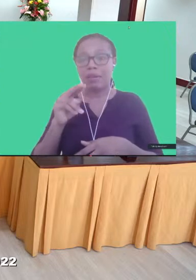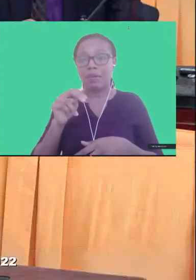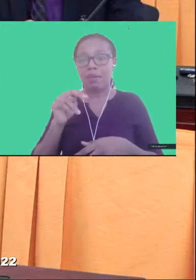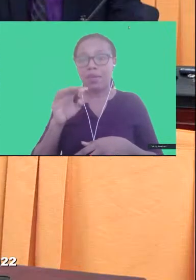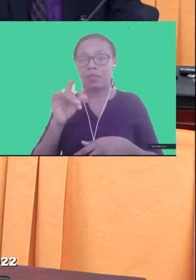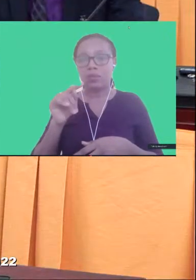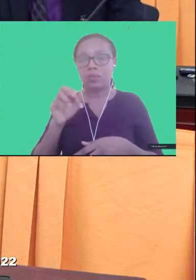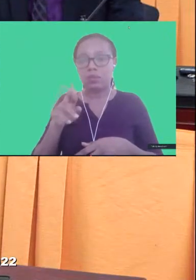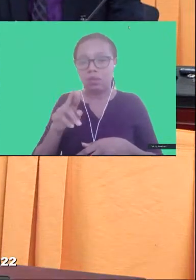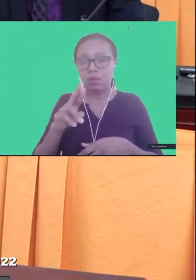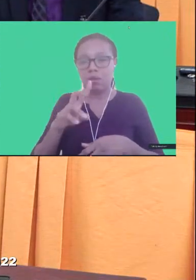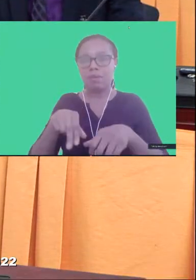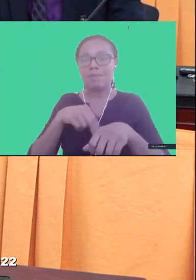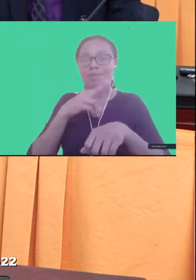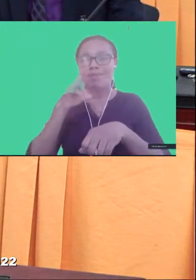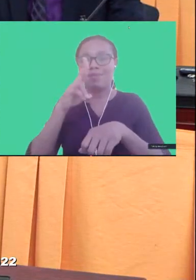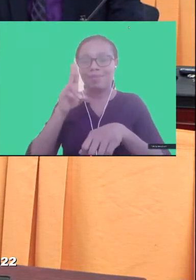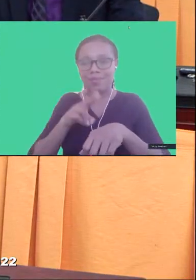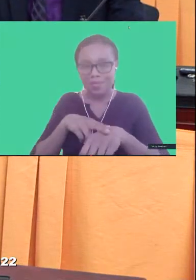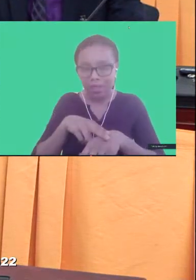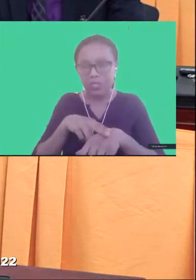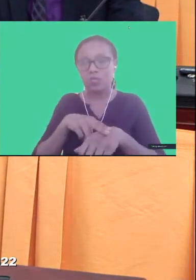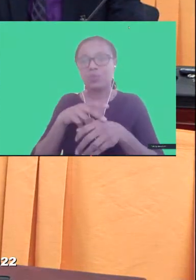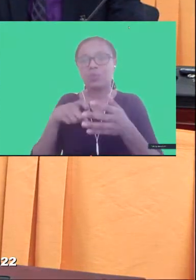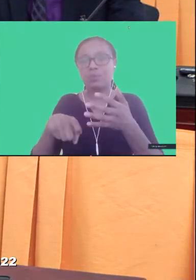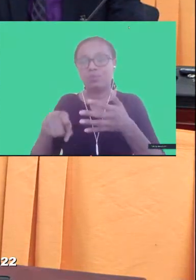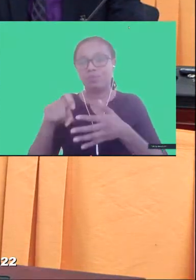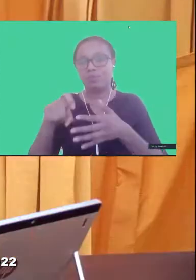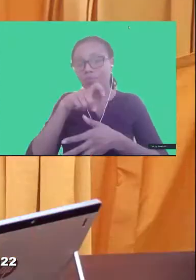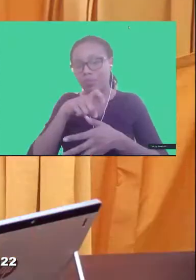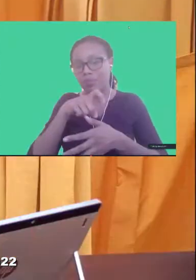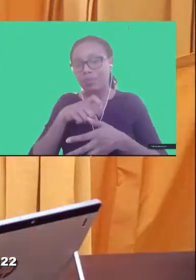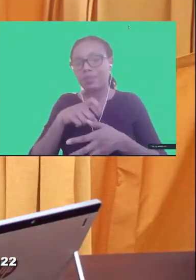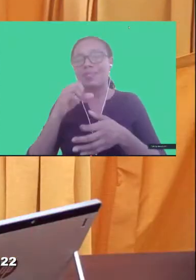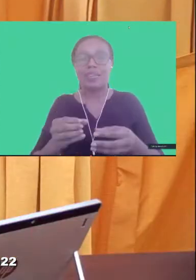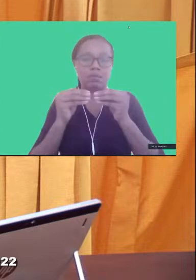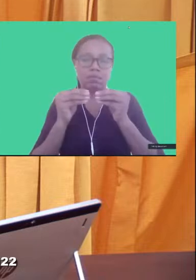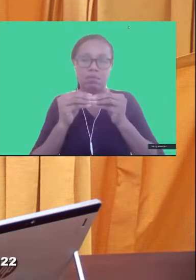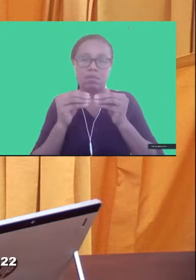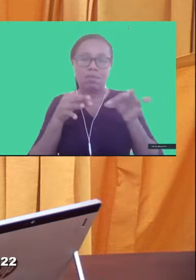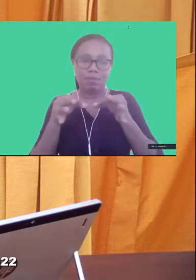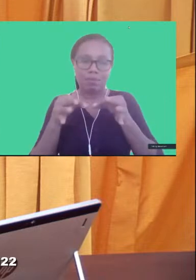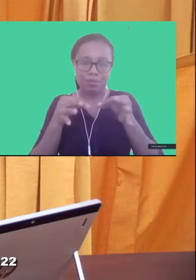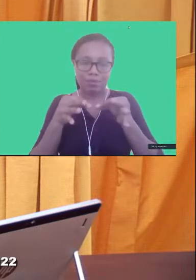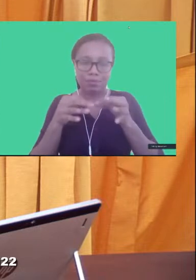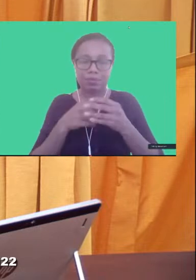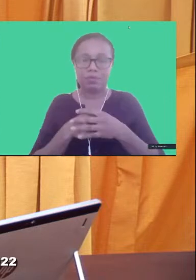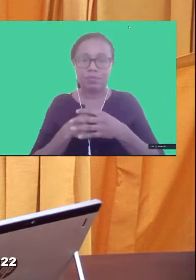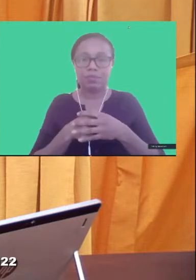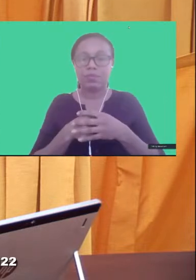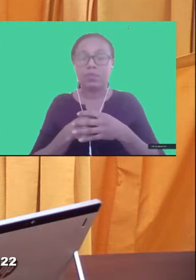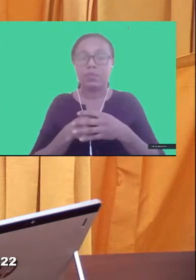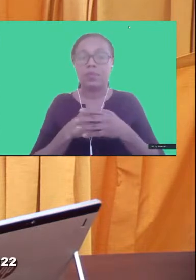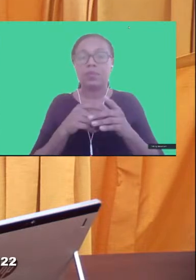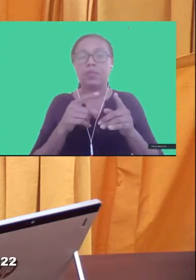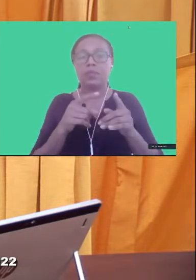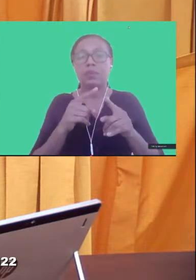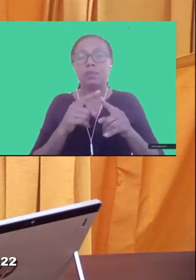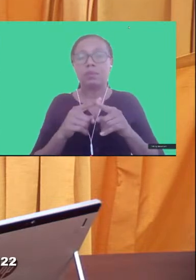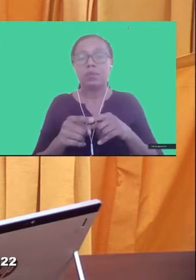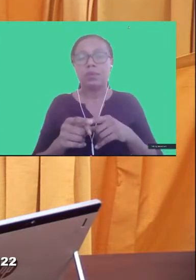with fuller information on it. But Barbados's geographical location and the fact